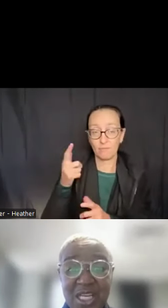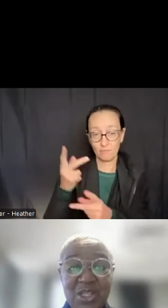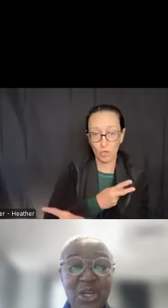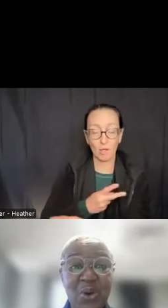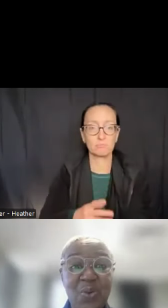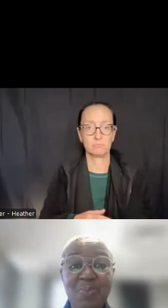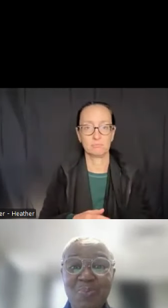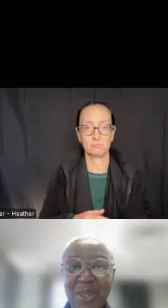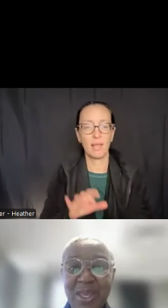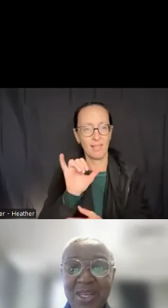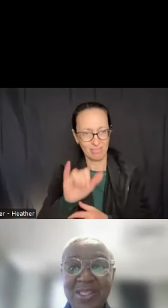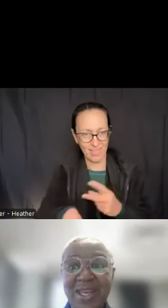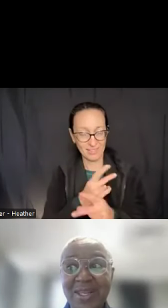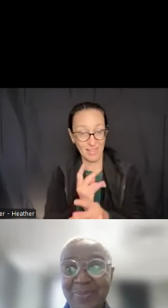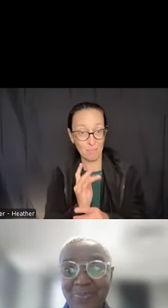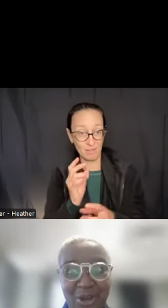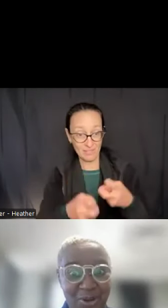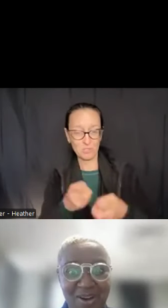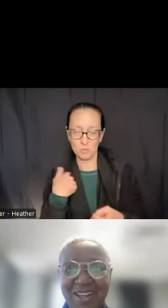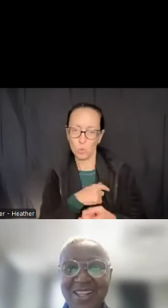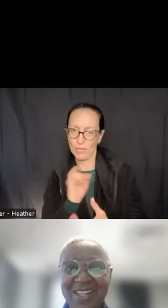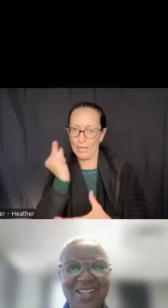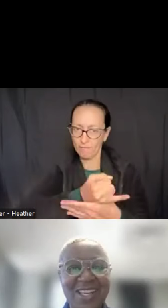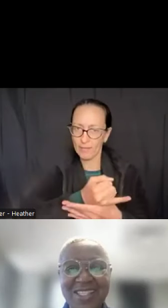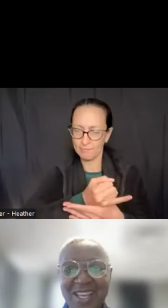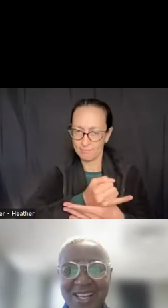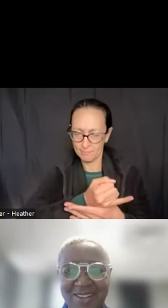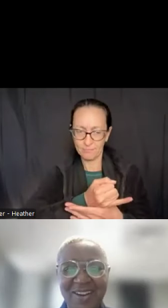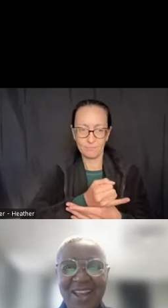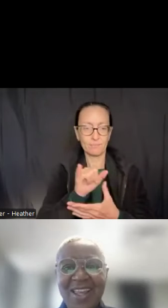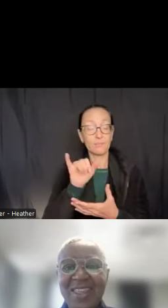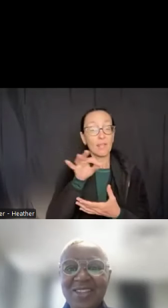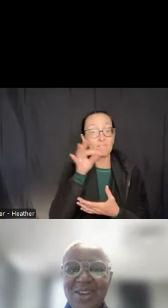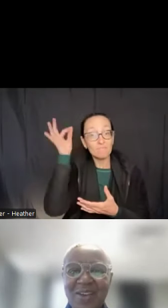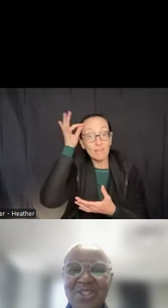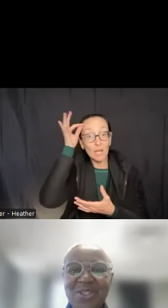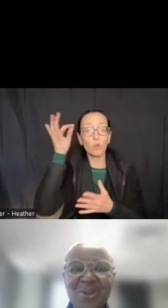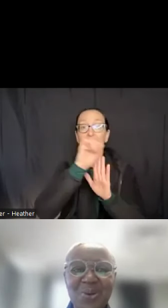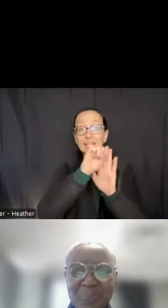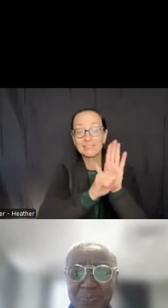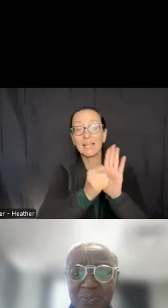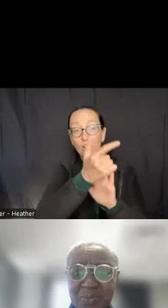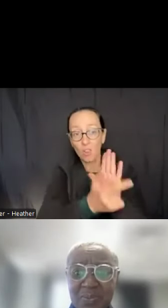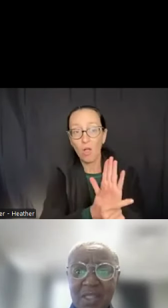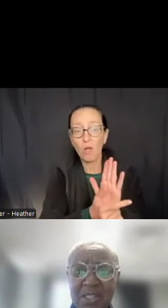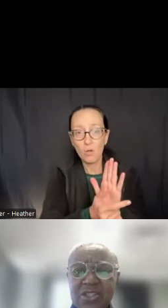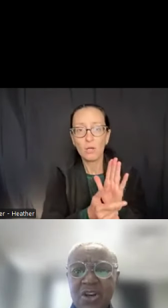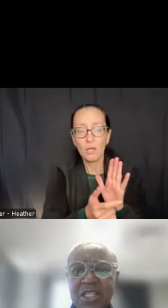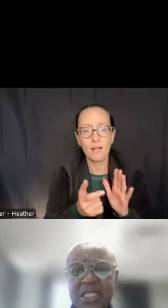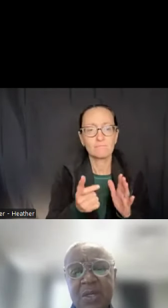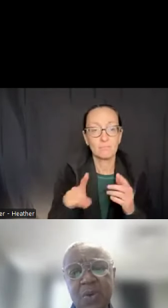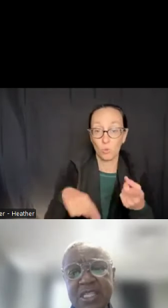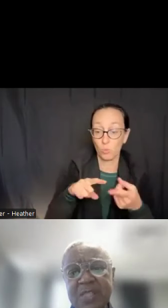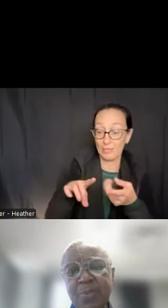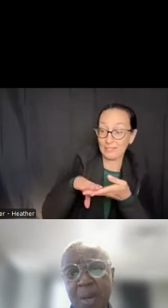issues. So it is a federal law, it is a state law that you have to